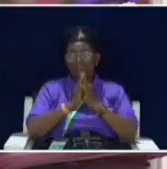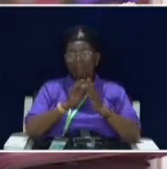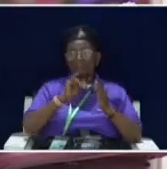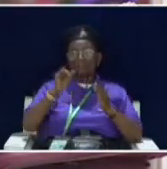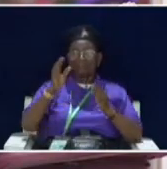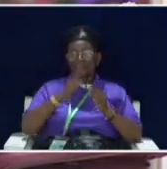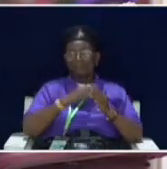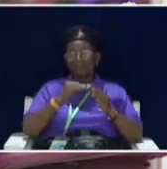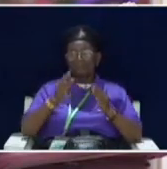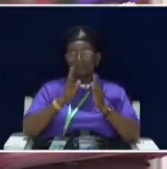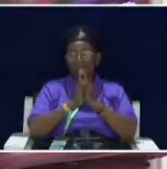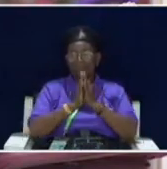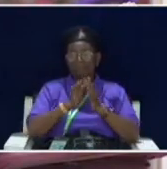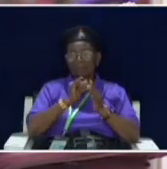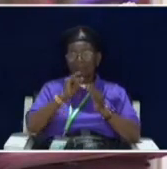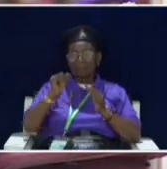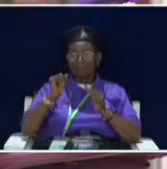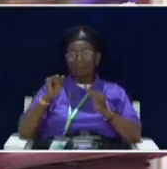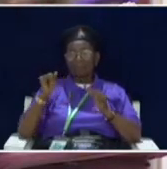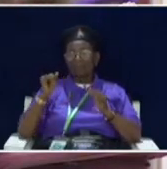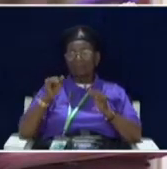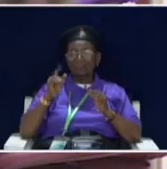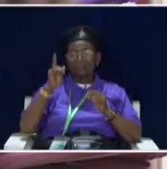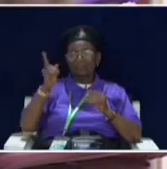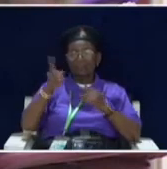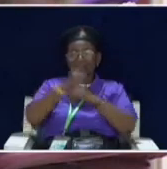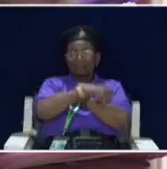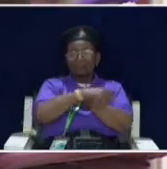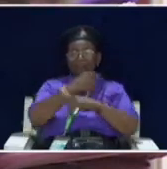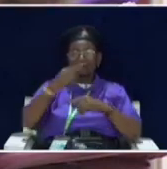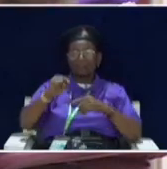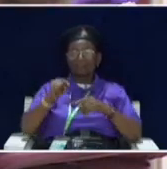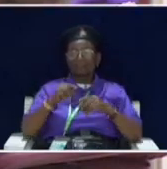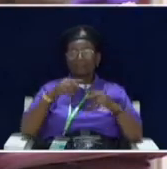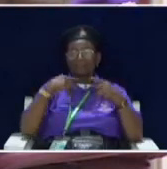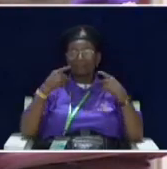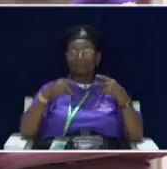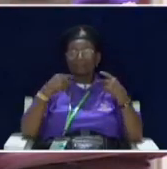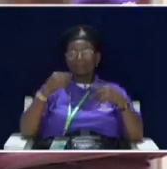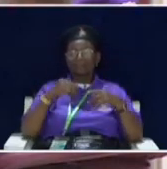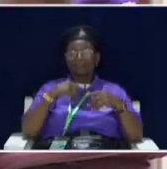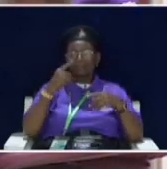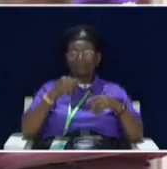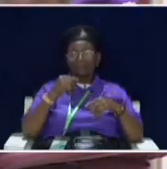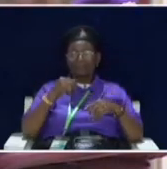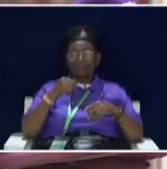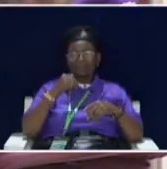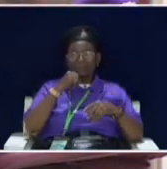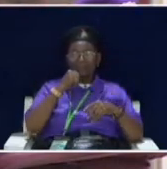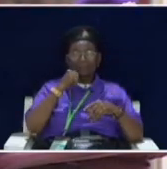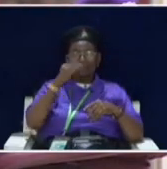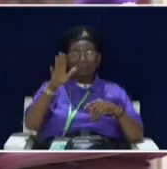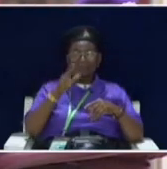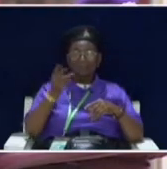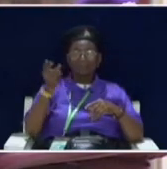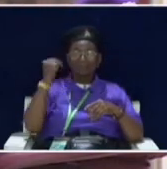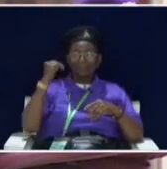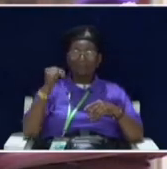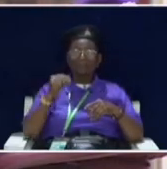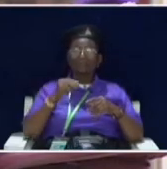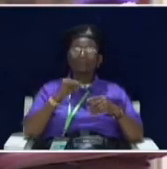praying and praying. One day the pastor said, woman, what's your case?